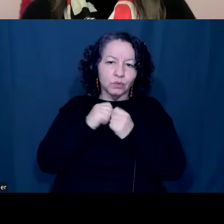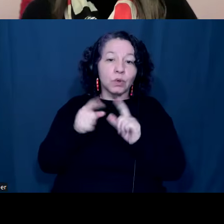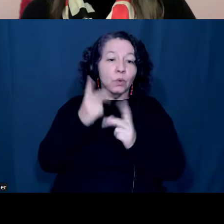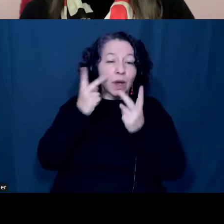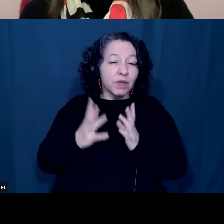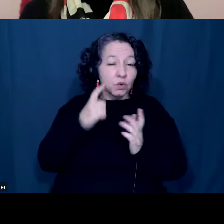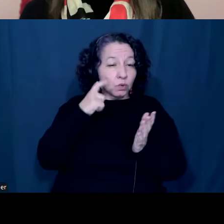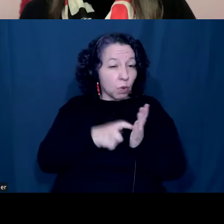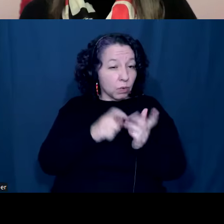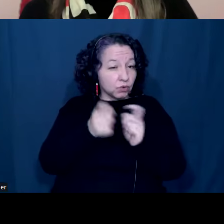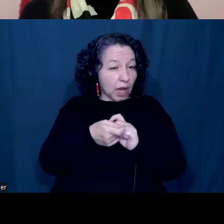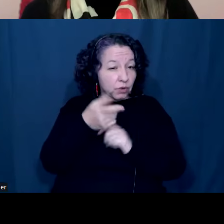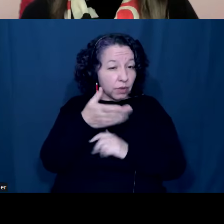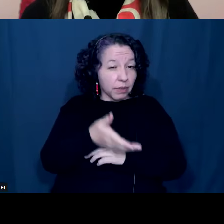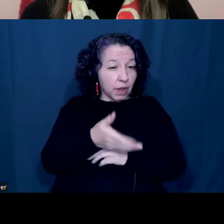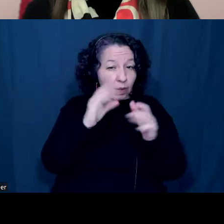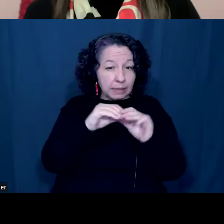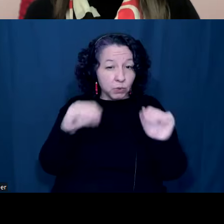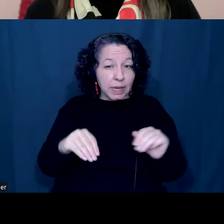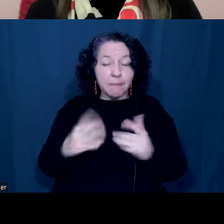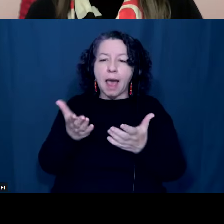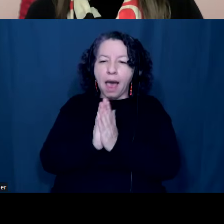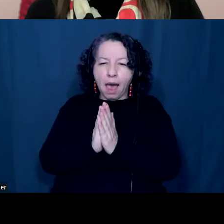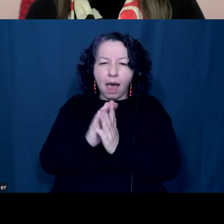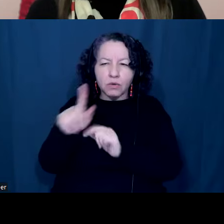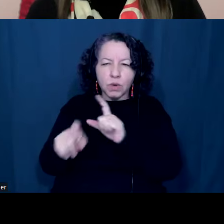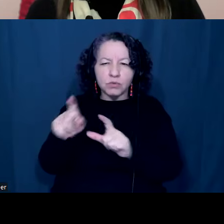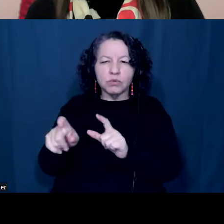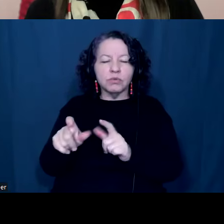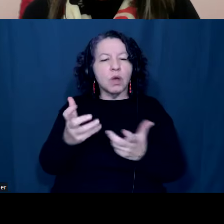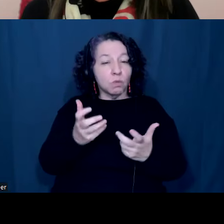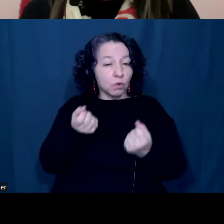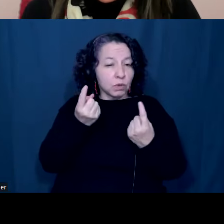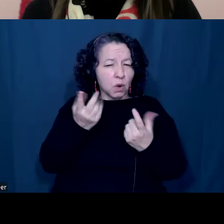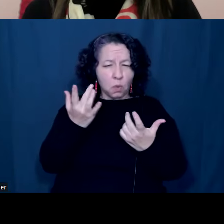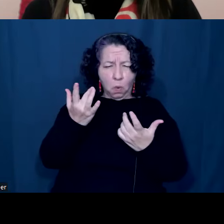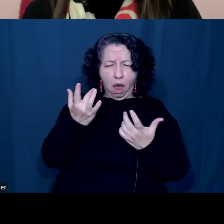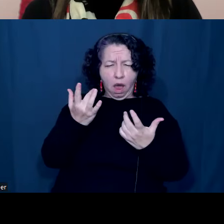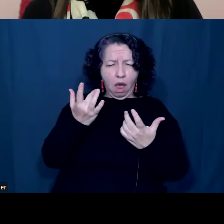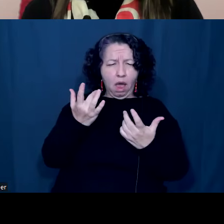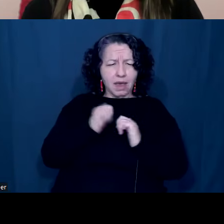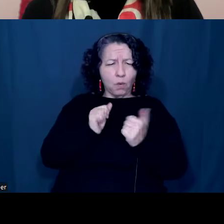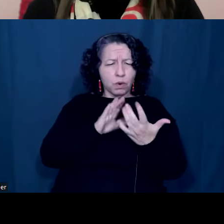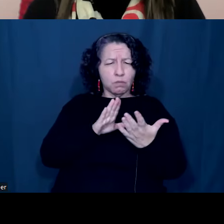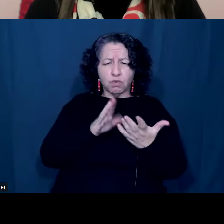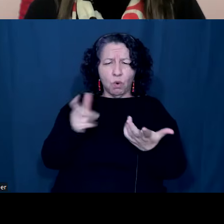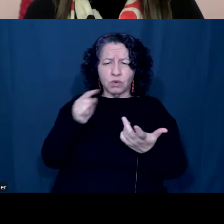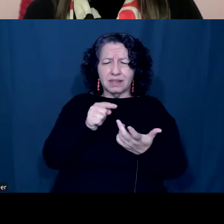ask questions, and seek to understand why practices are shifting,